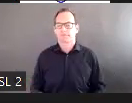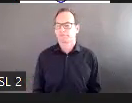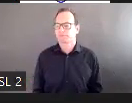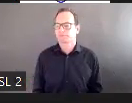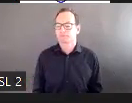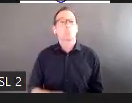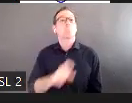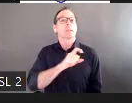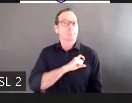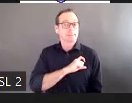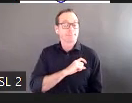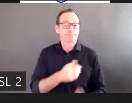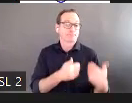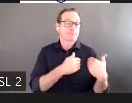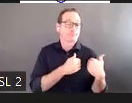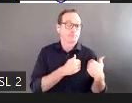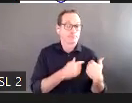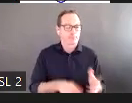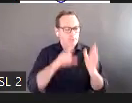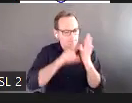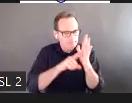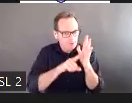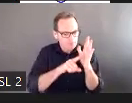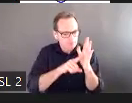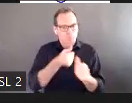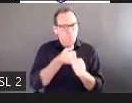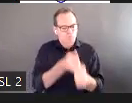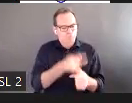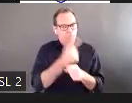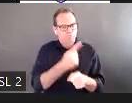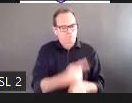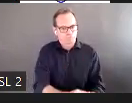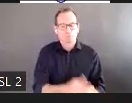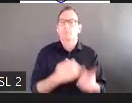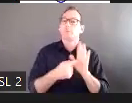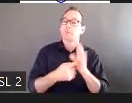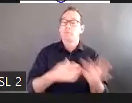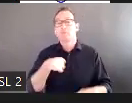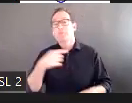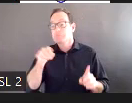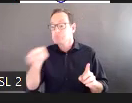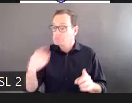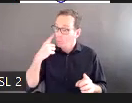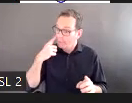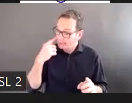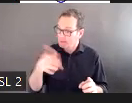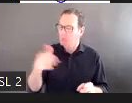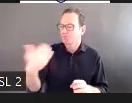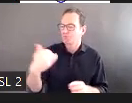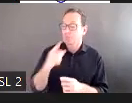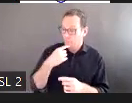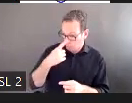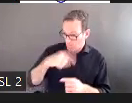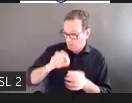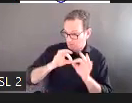the integrity of our files are sound, which means if we have witnesses, will they provide statements? If we have victims, what does that look like